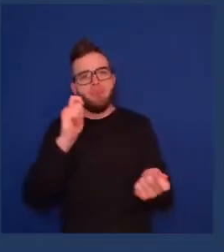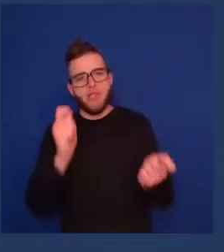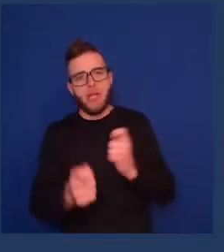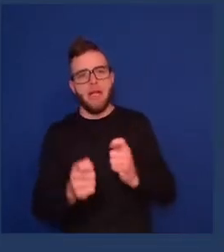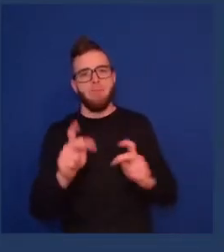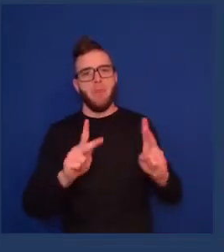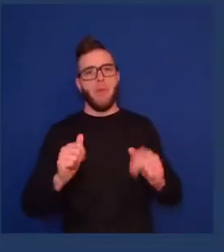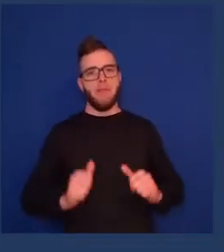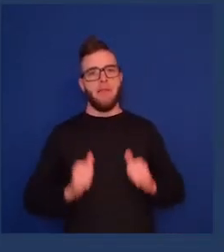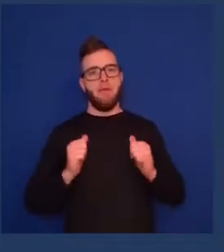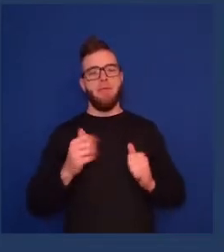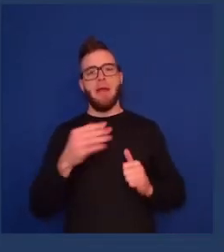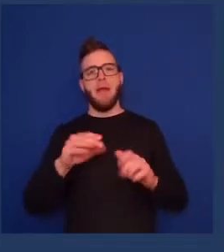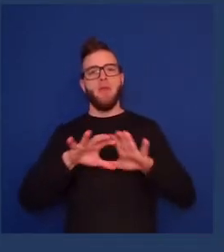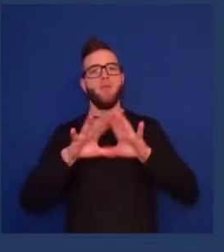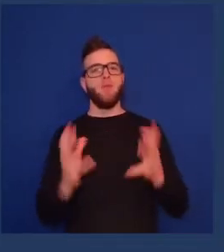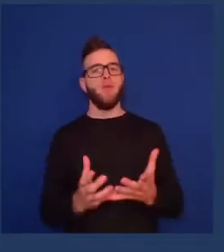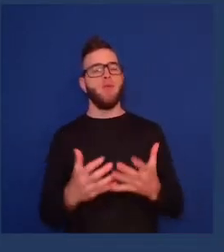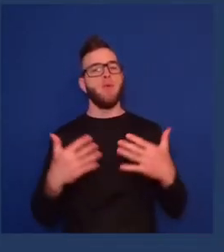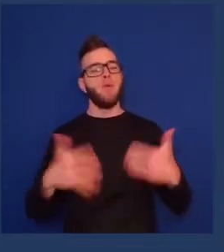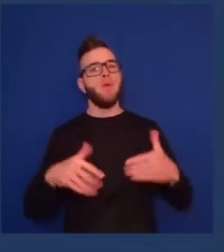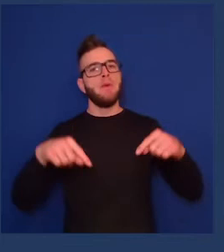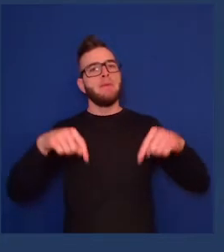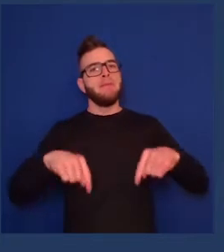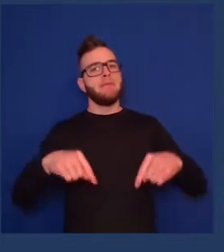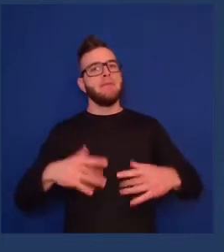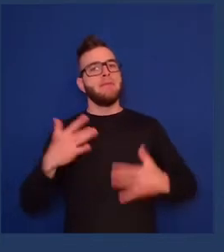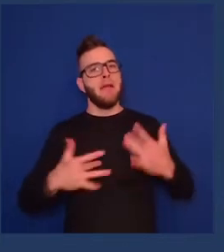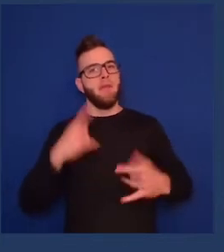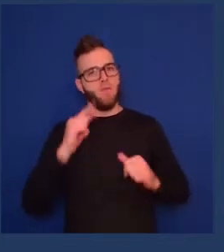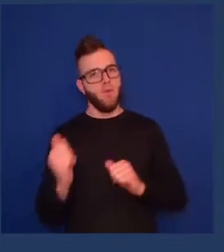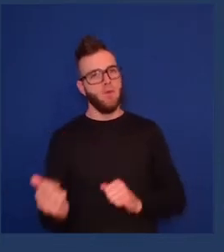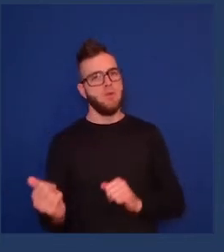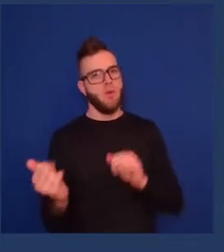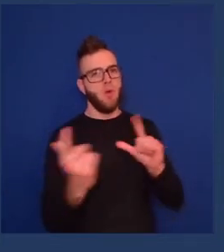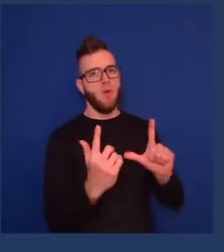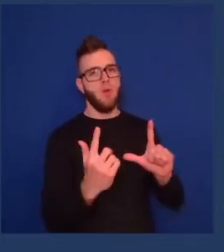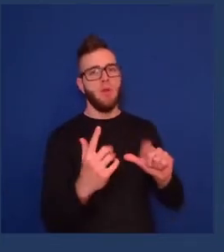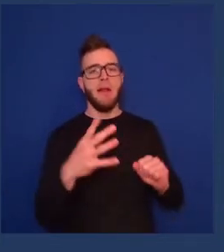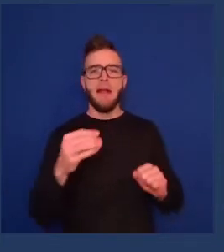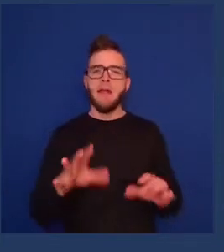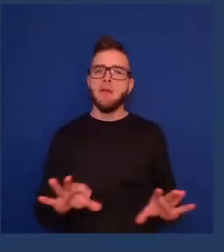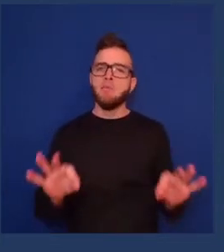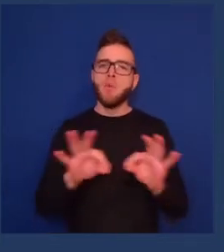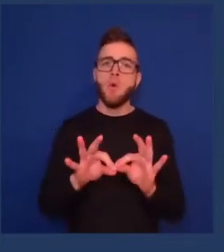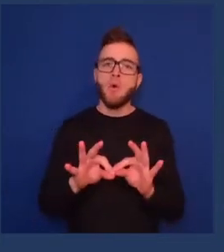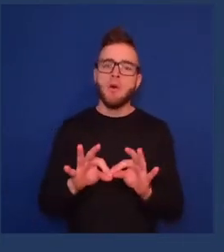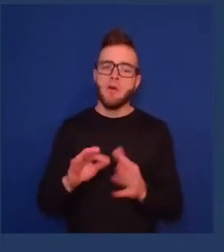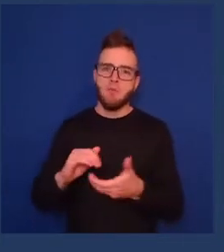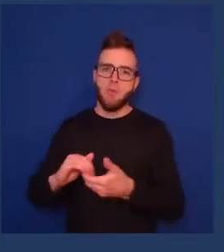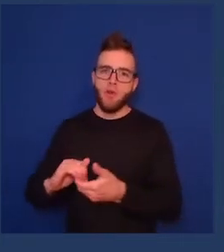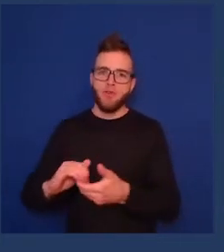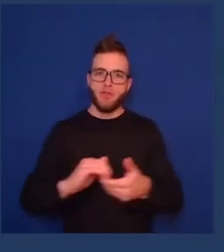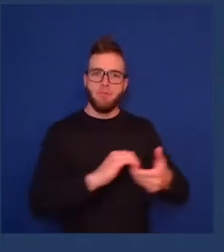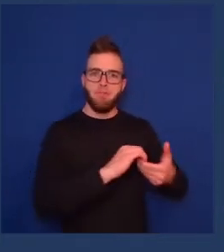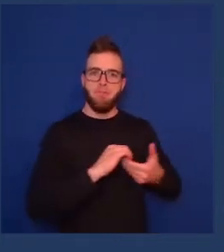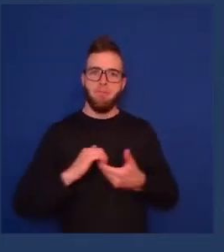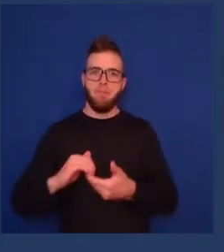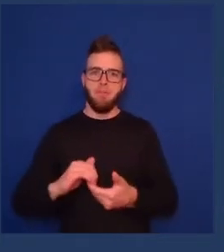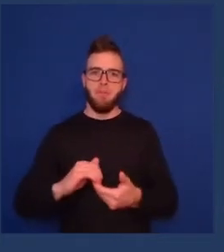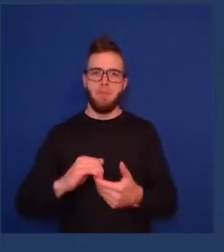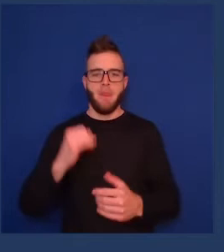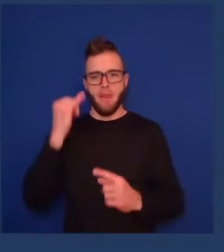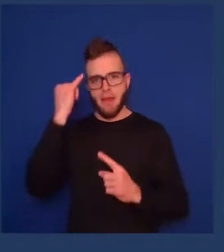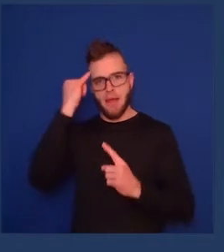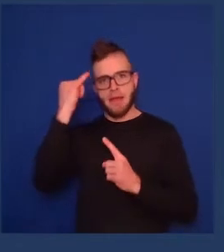that's going to make a difference in other people's lives and in the world. This is really exciting for all of